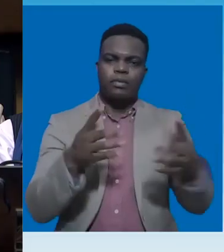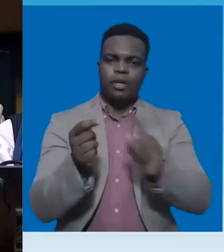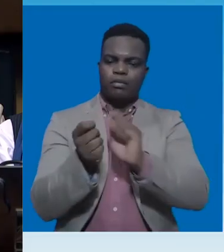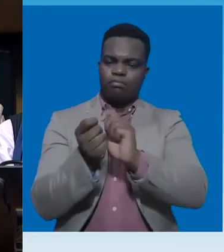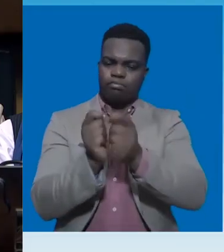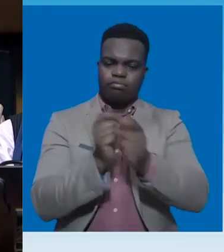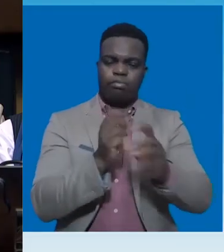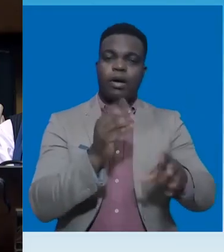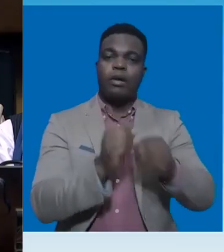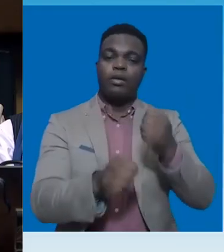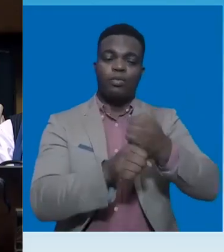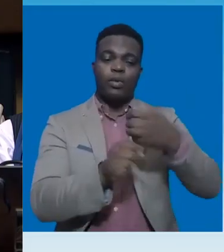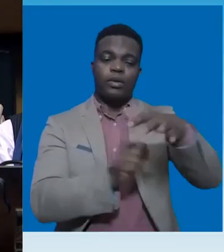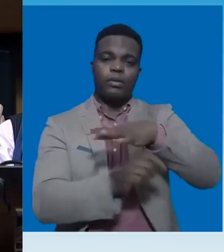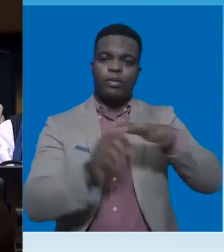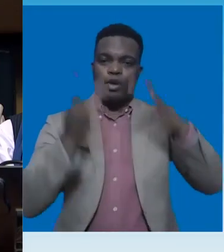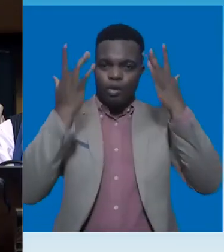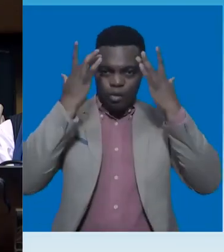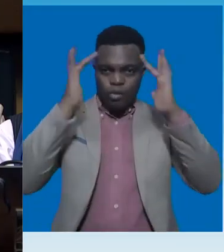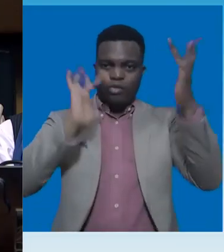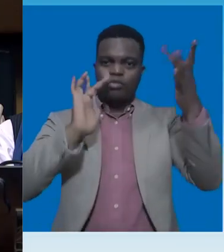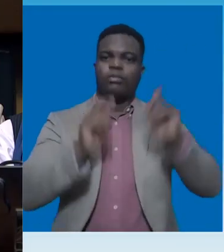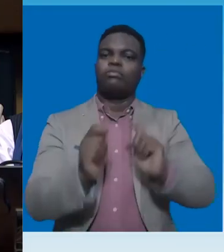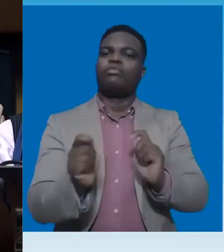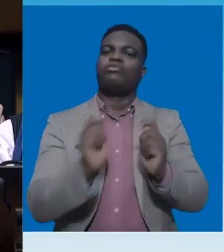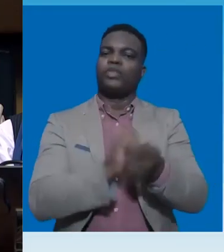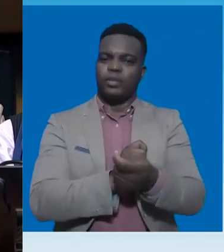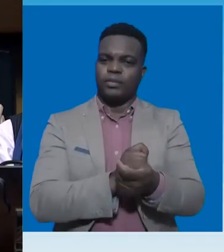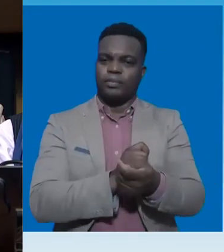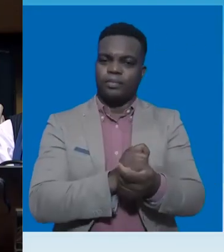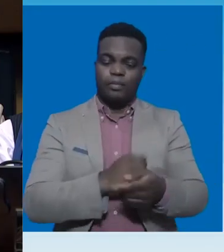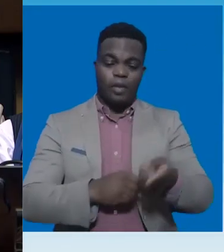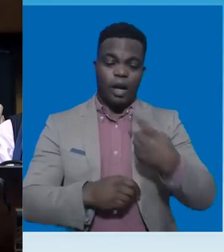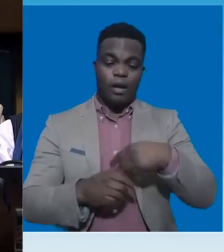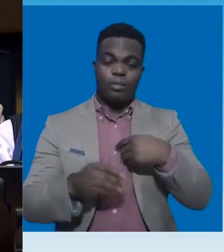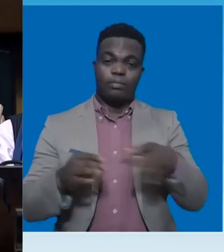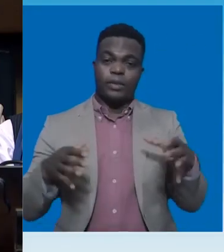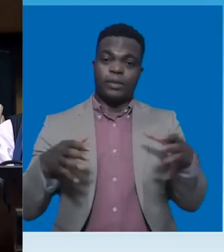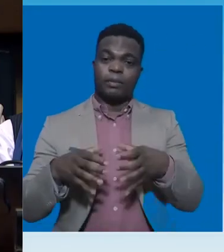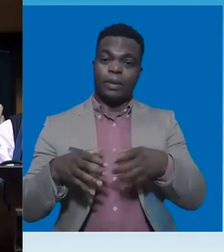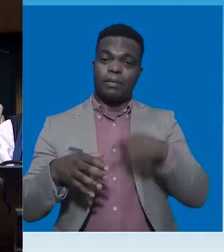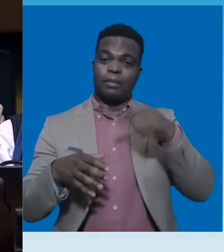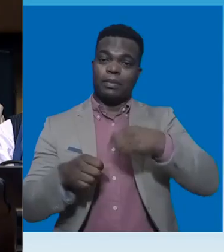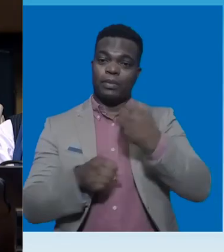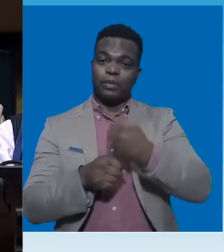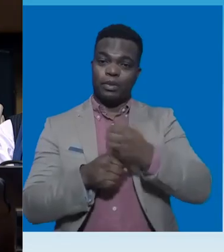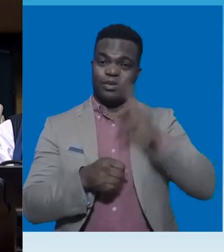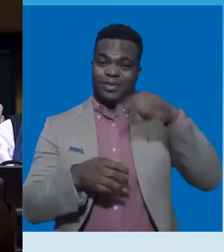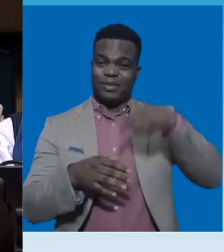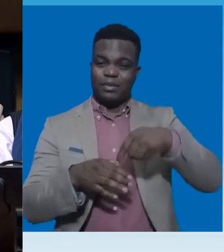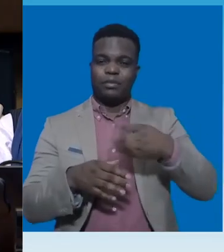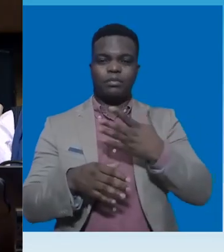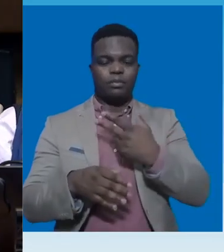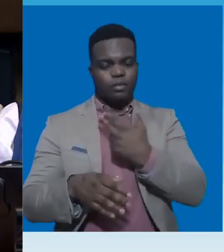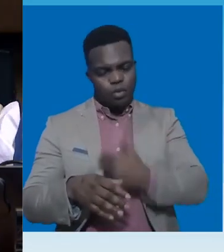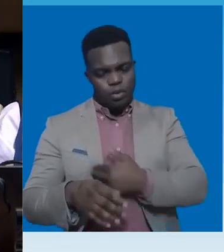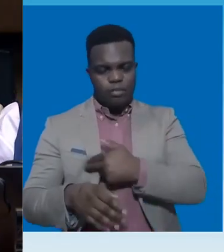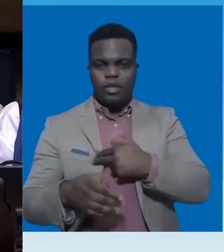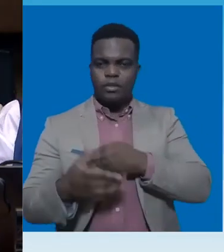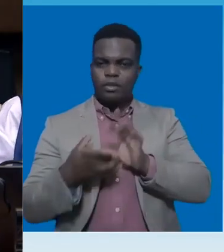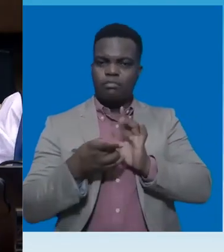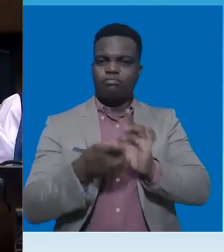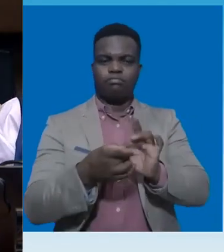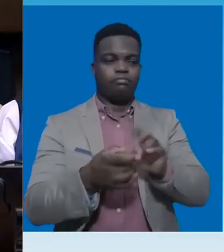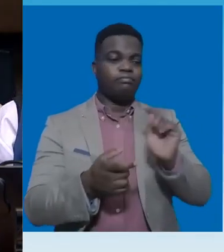DMSPC remains fully committed to working with partners across the Secretariat and the wider